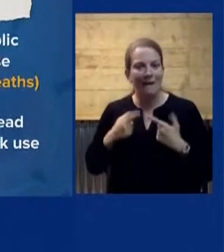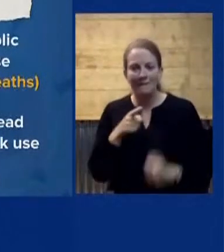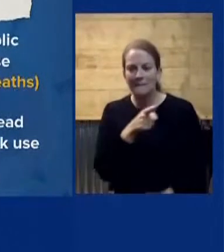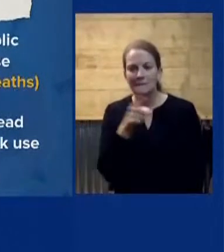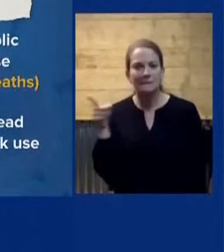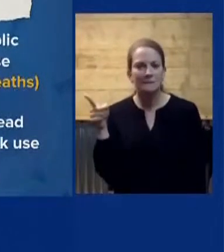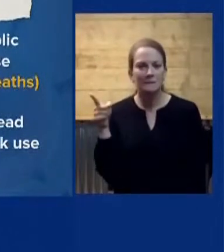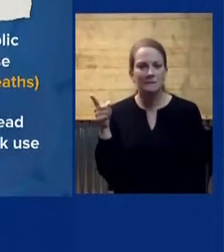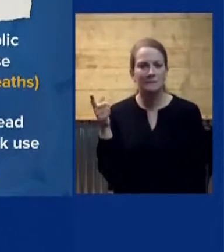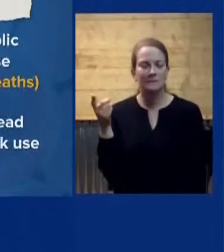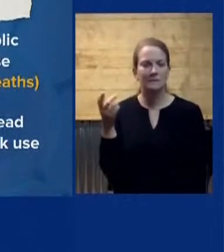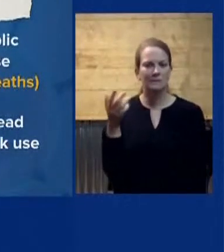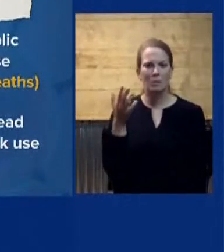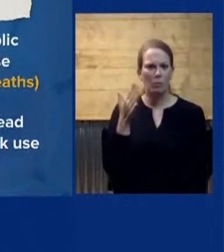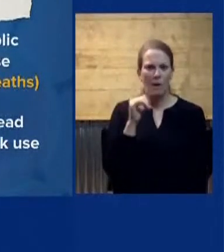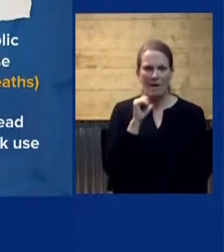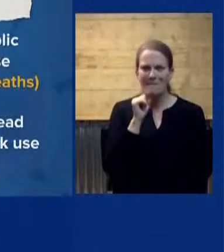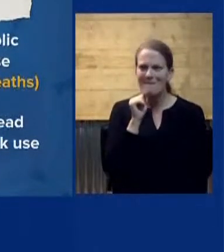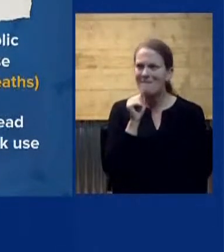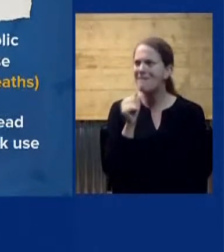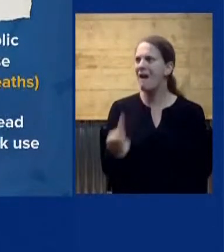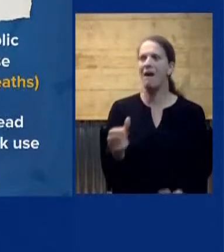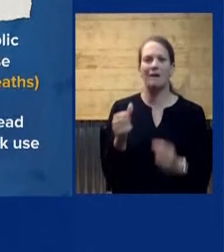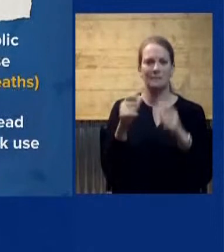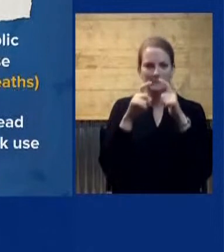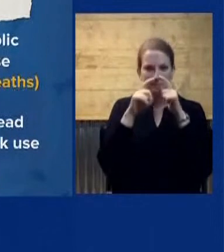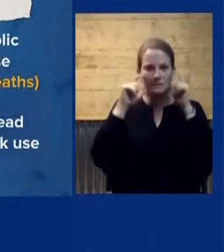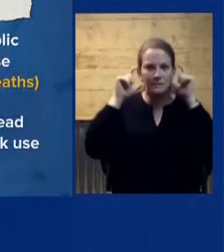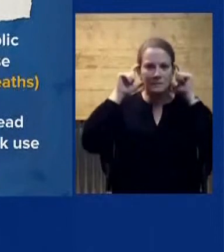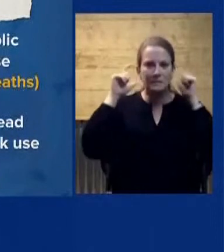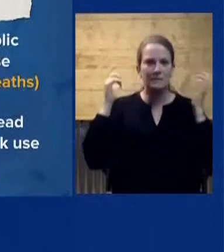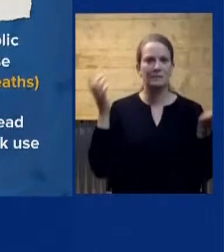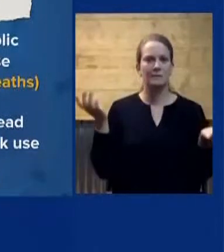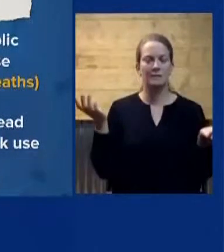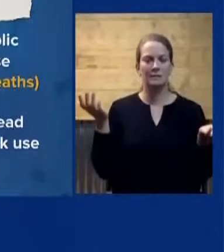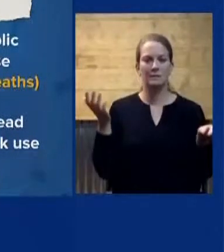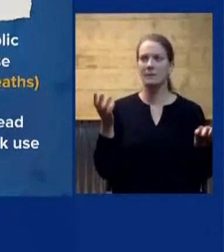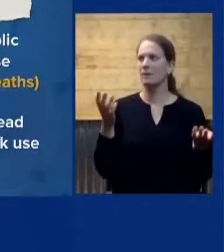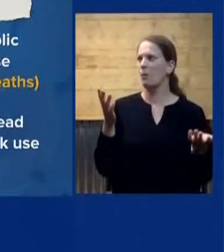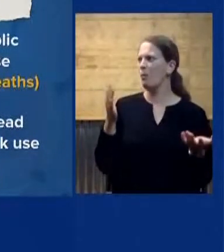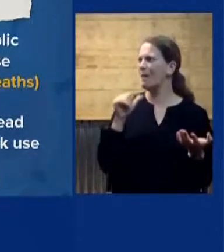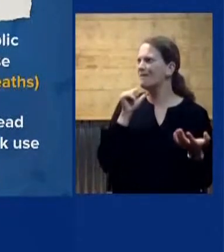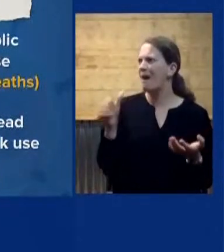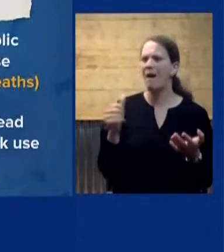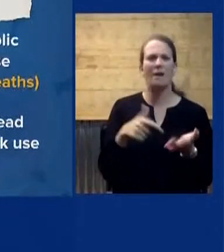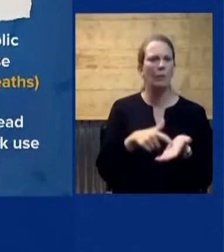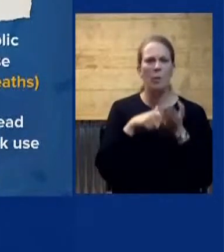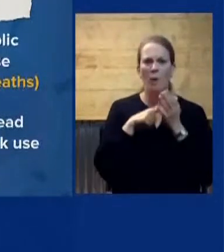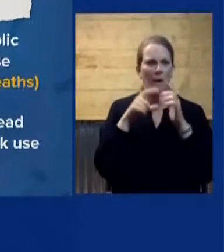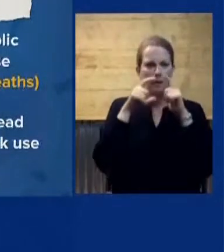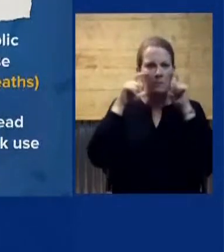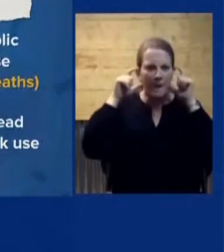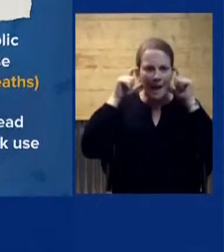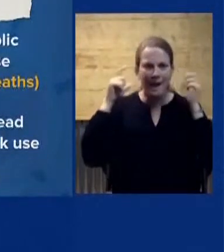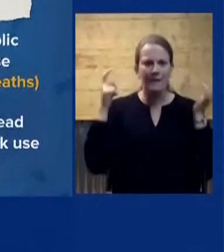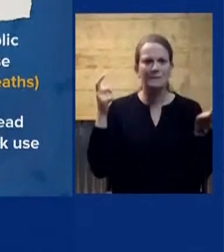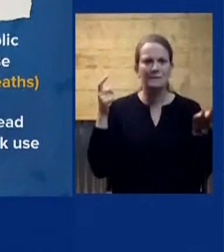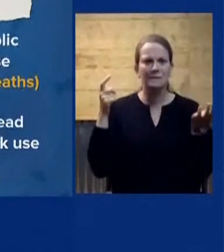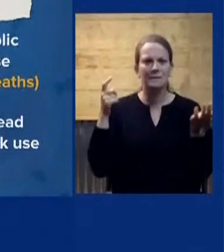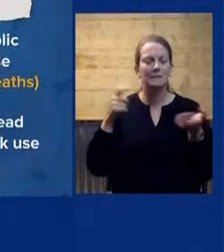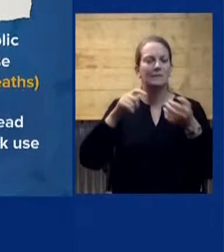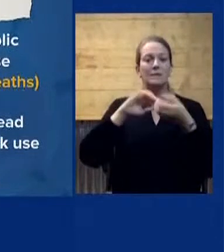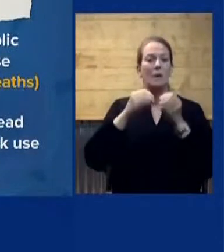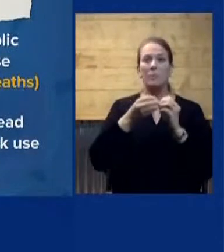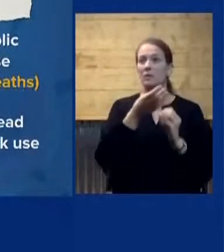Why, on God's green earth, wouldn't you have a mask policy when they are telling